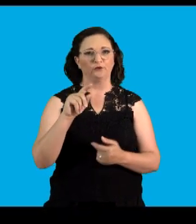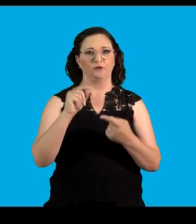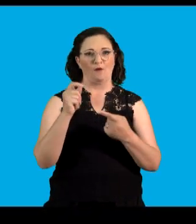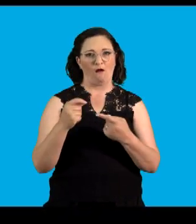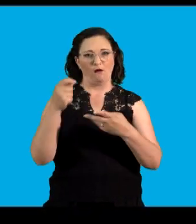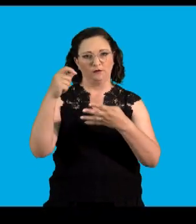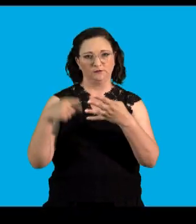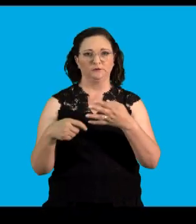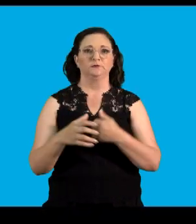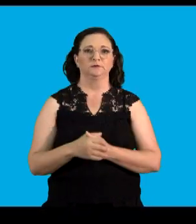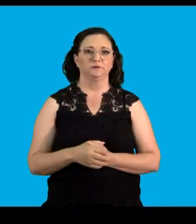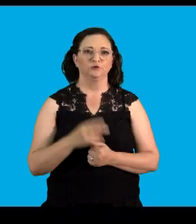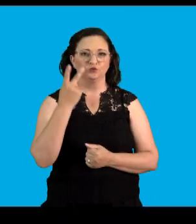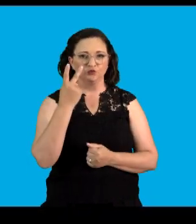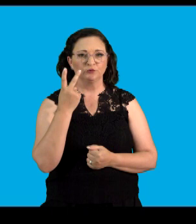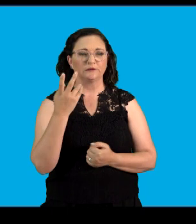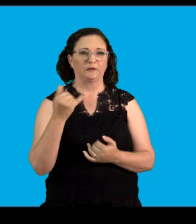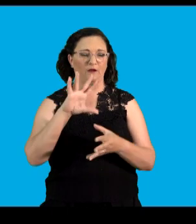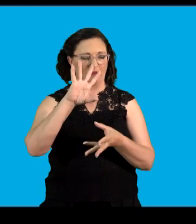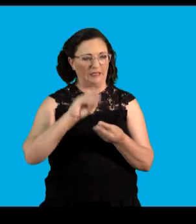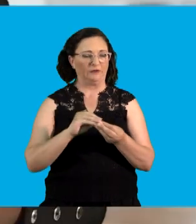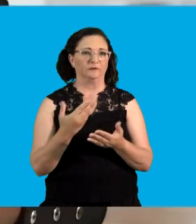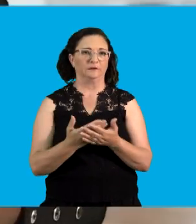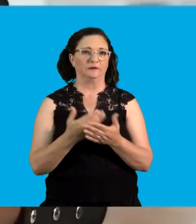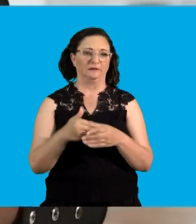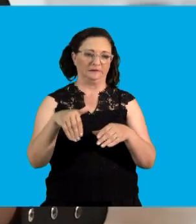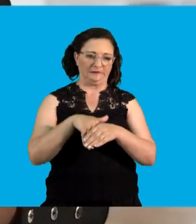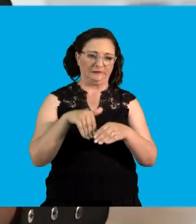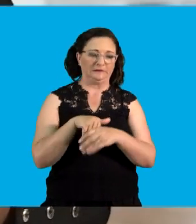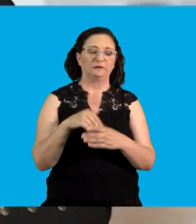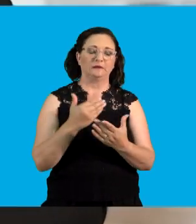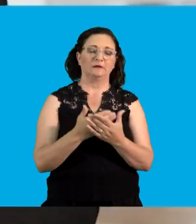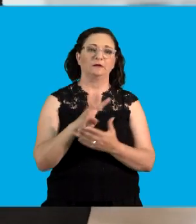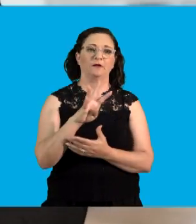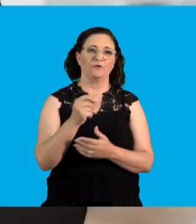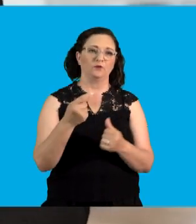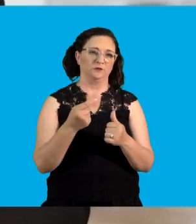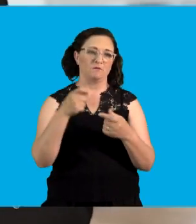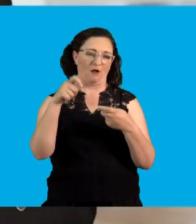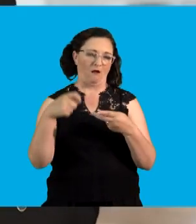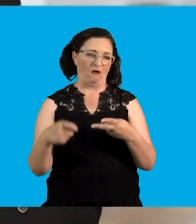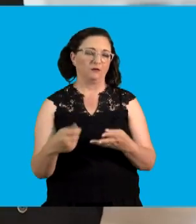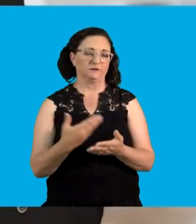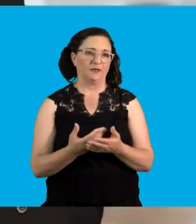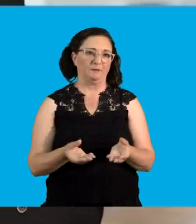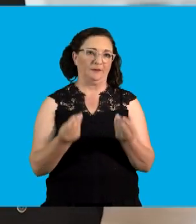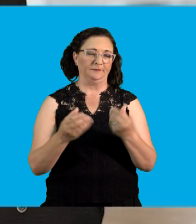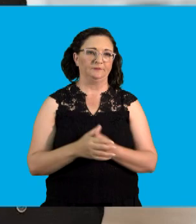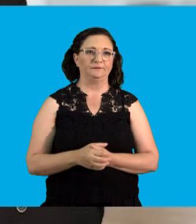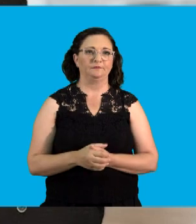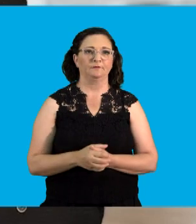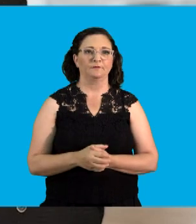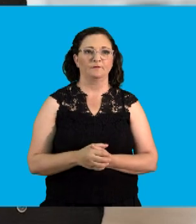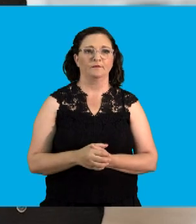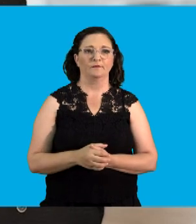So you need to master this so that you are able to give everything, to get all the answers. Right, to get the mark